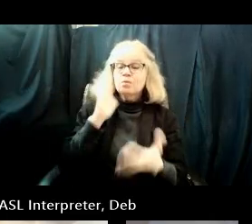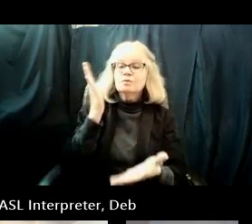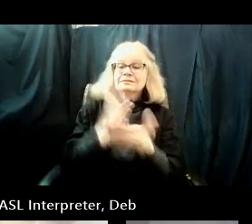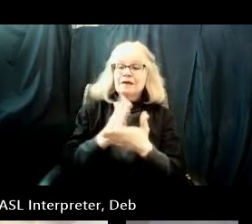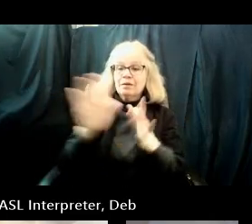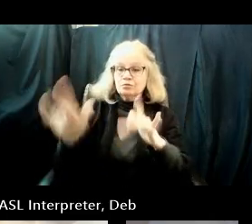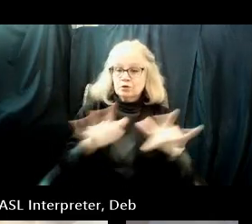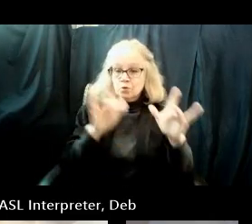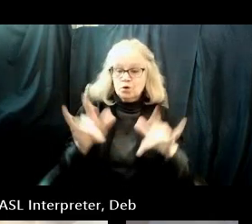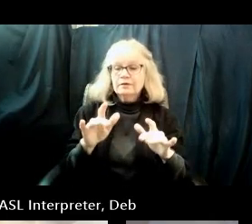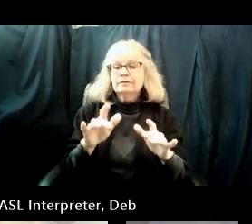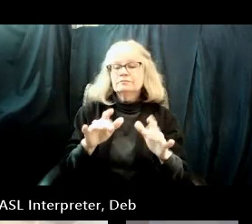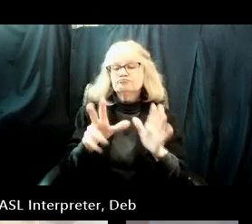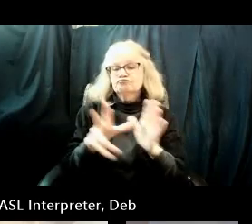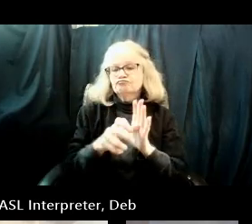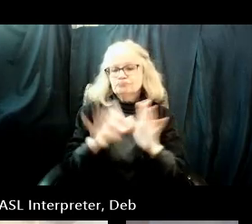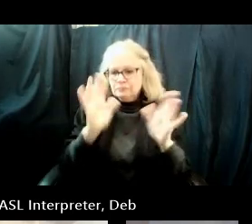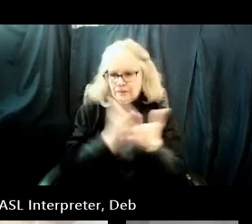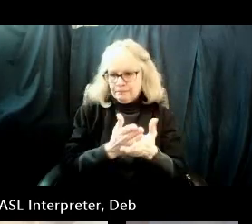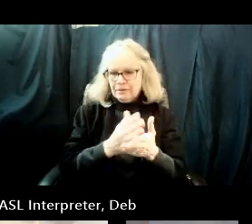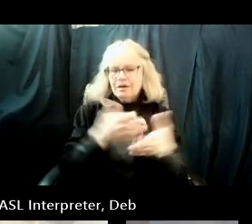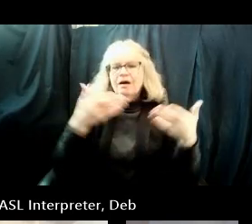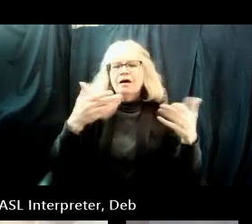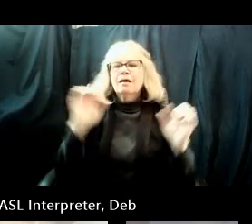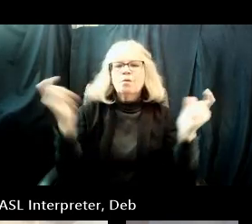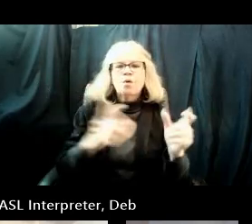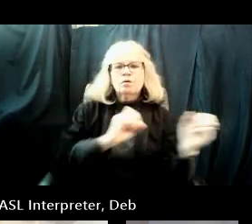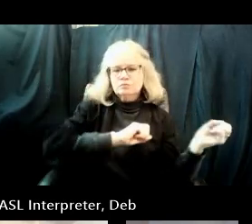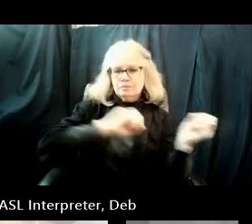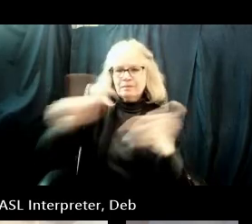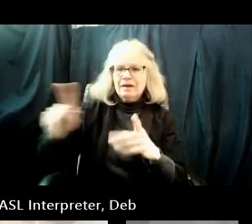recording and allow everyone to go back to their day.